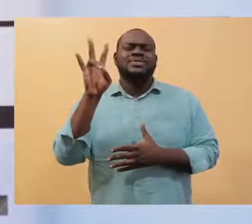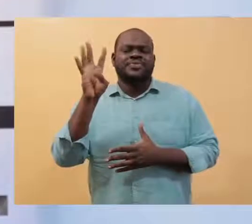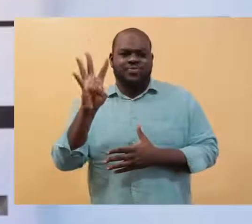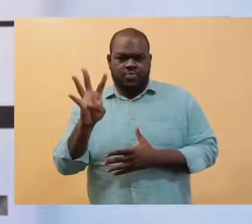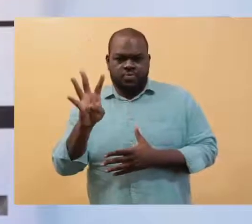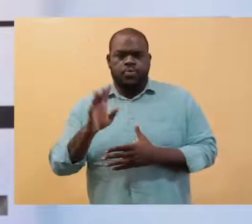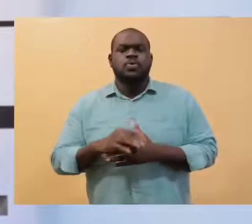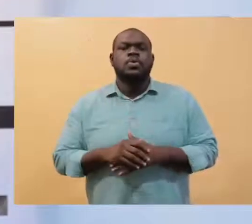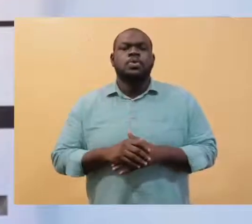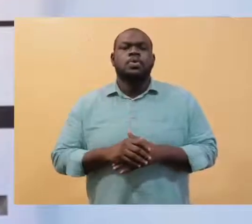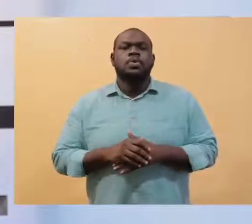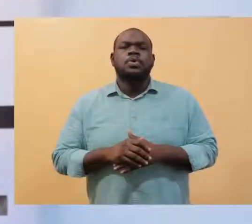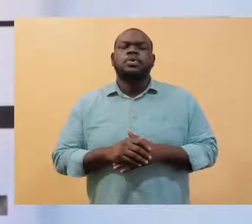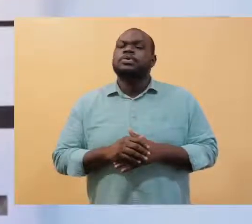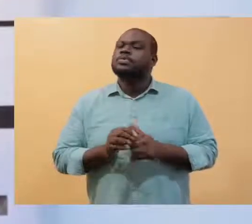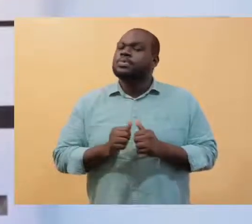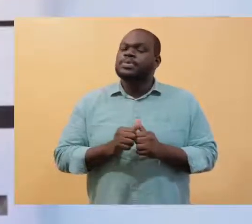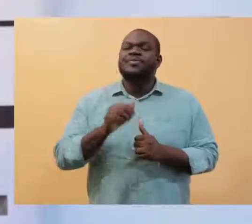10,185,374, with